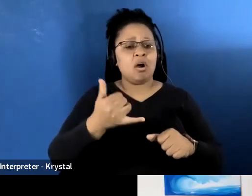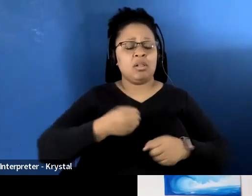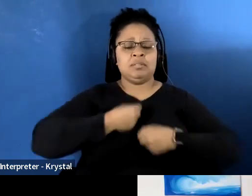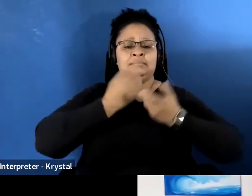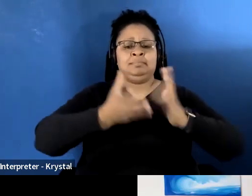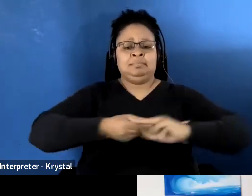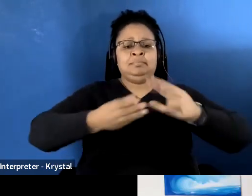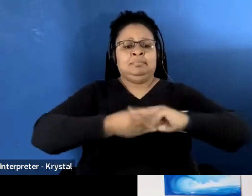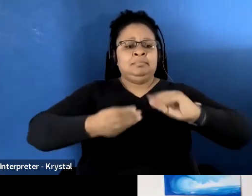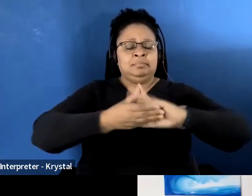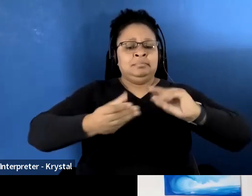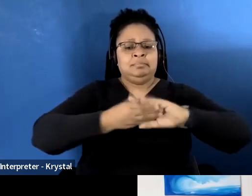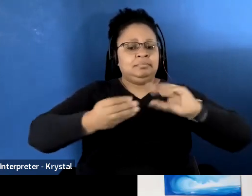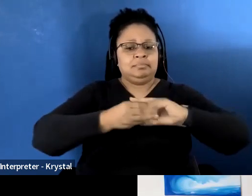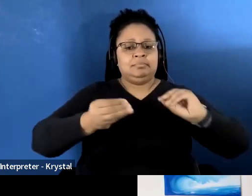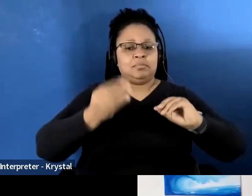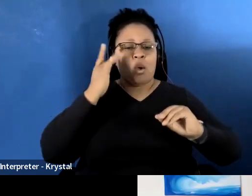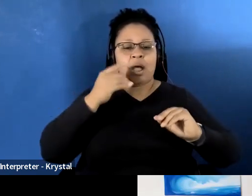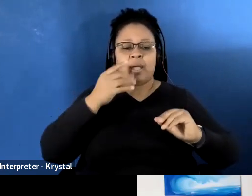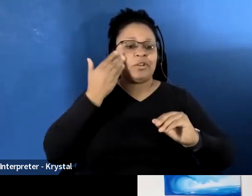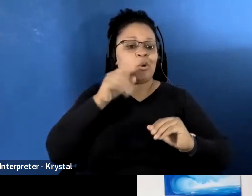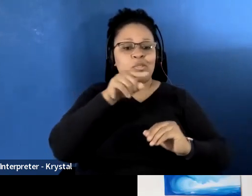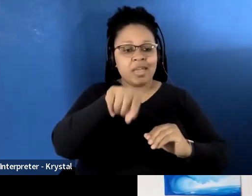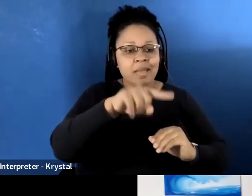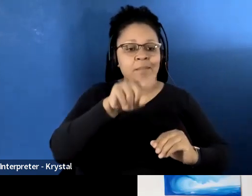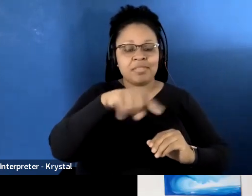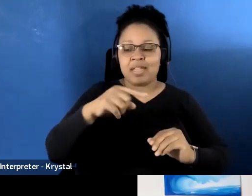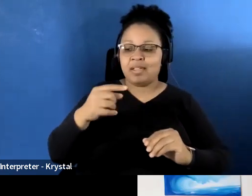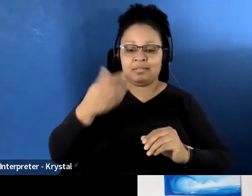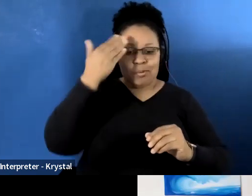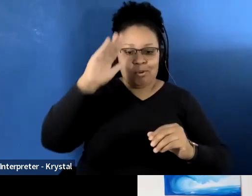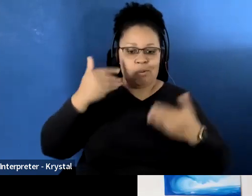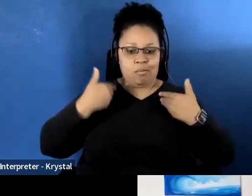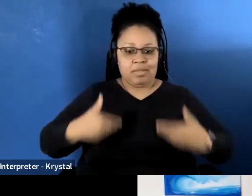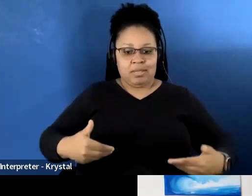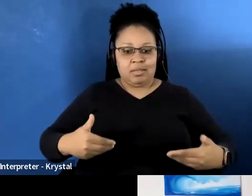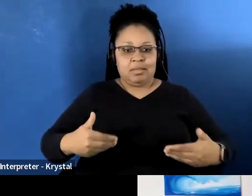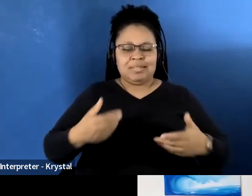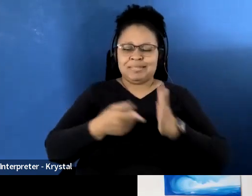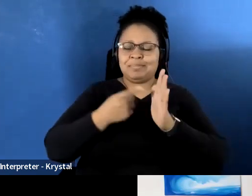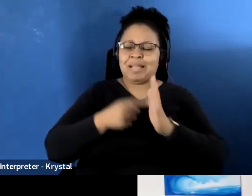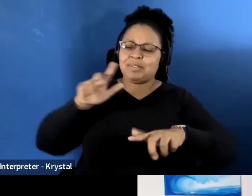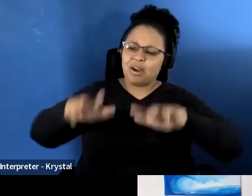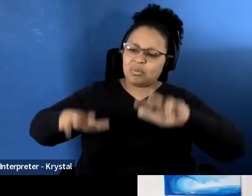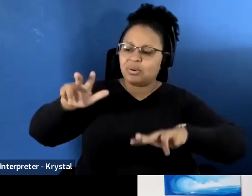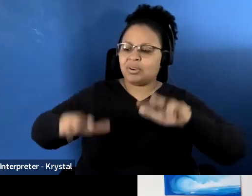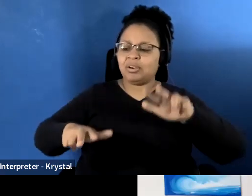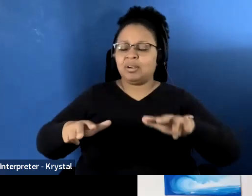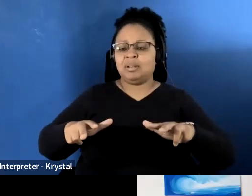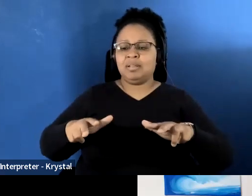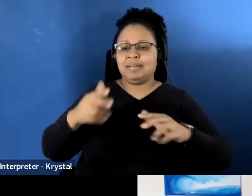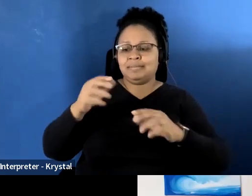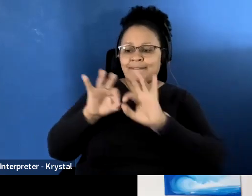know, that doesn't know you, because it can be a little bit awkward at times to tell your family, I'm